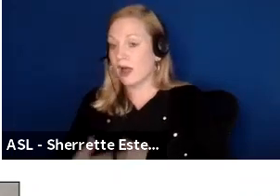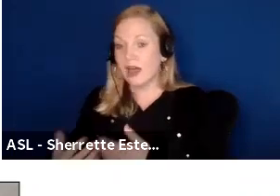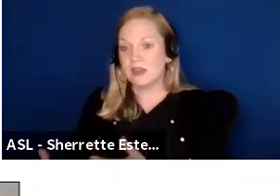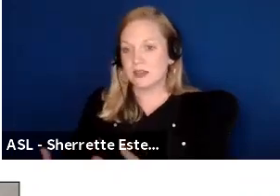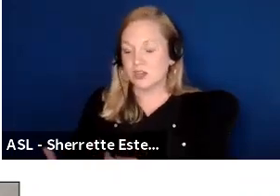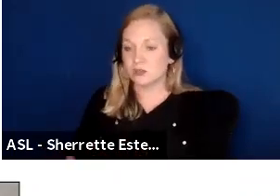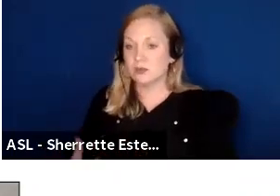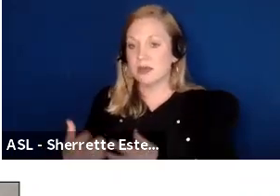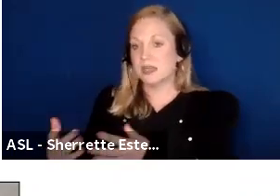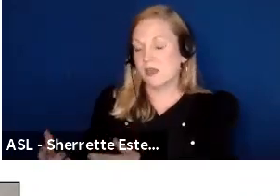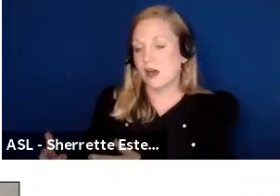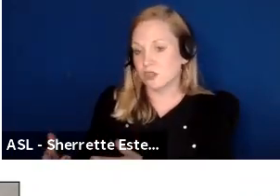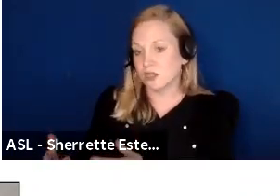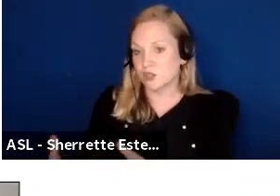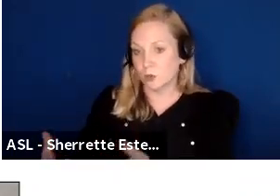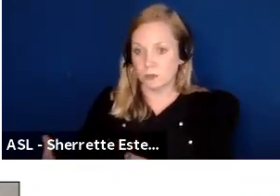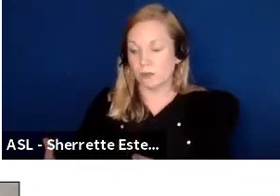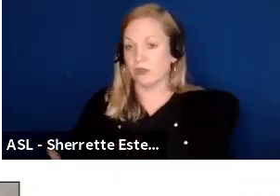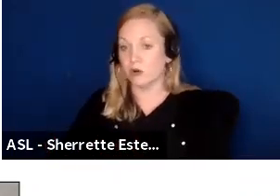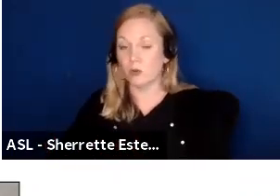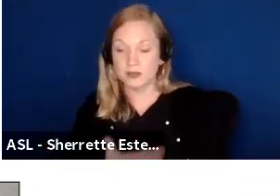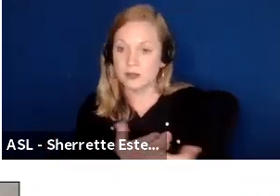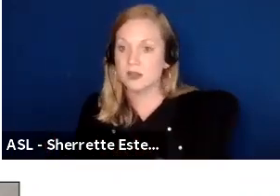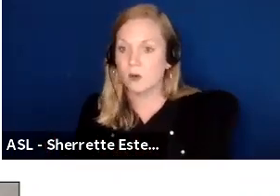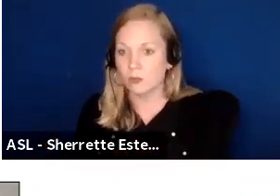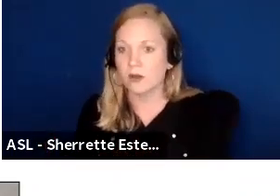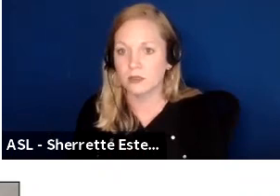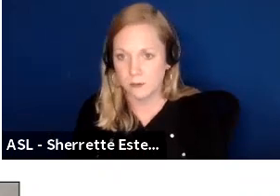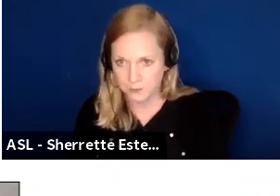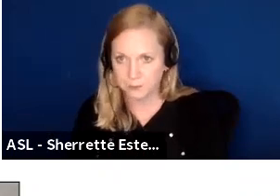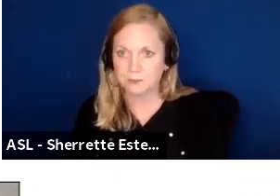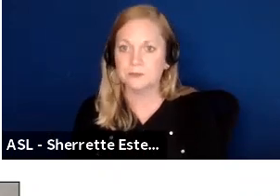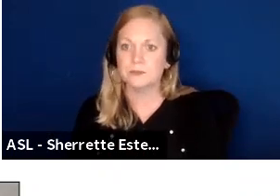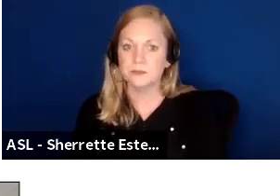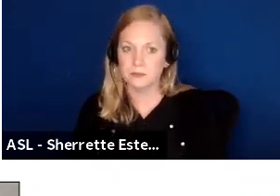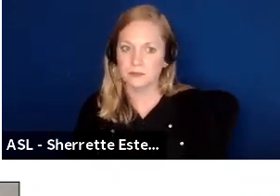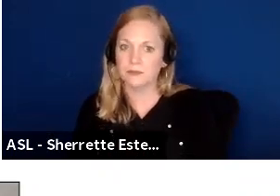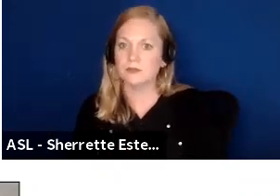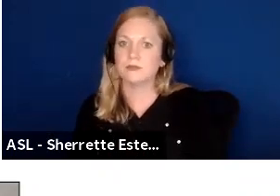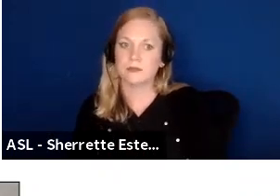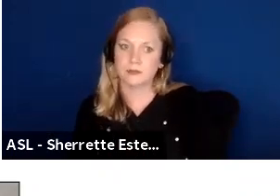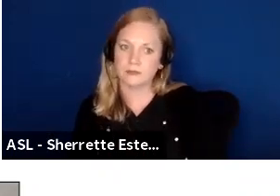to have that connection, to maintain that conversation with the people that they're walking down a sidewalk with.